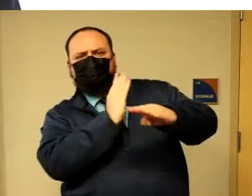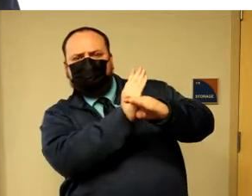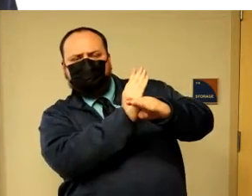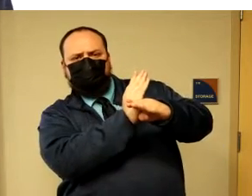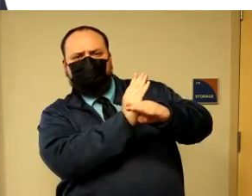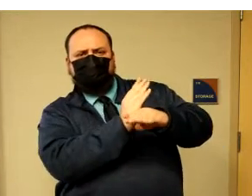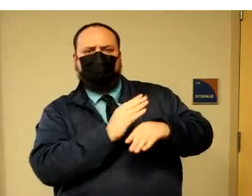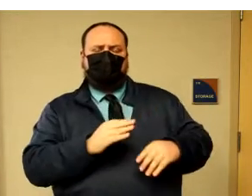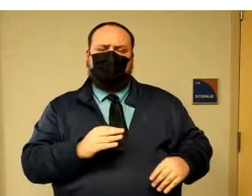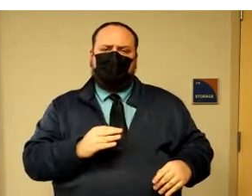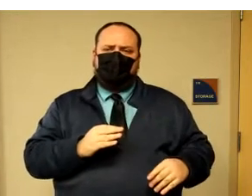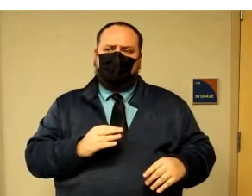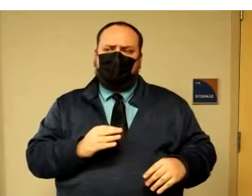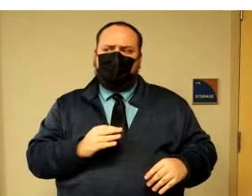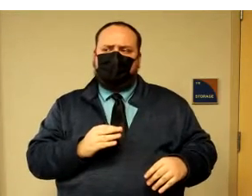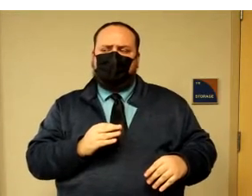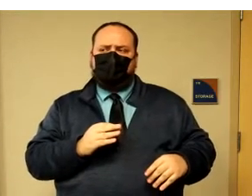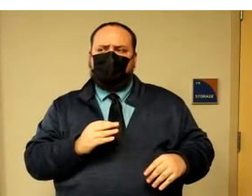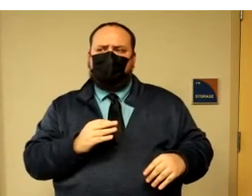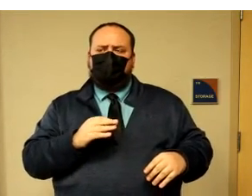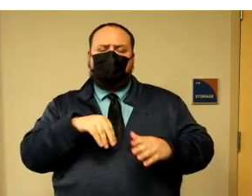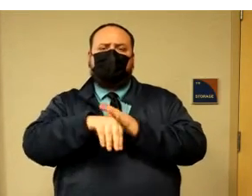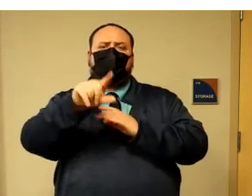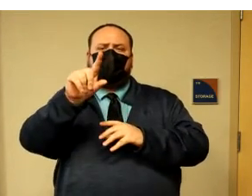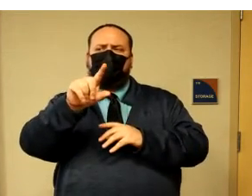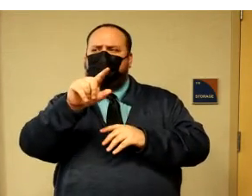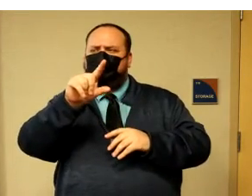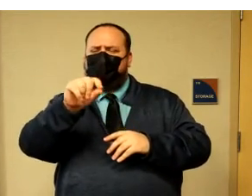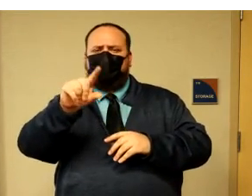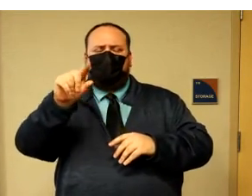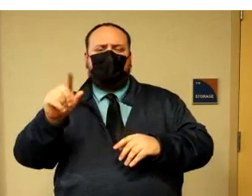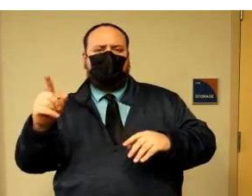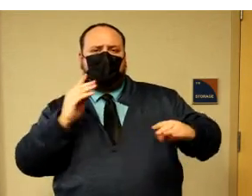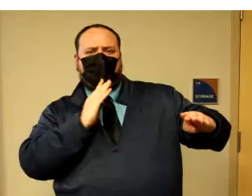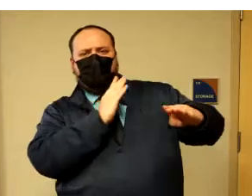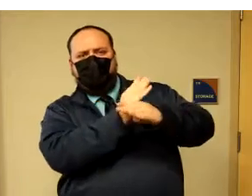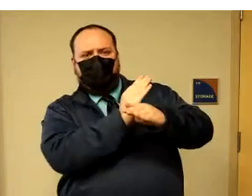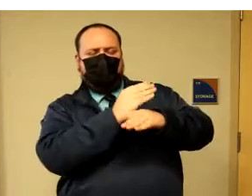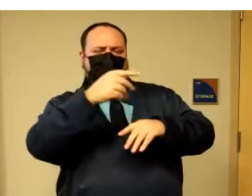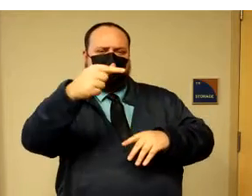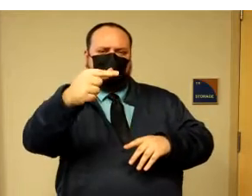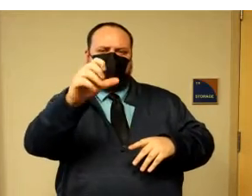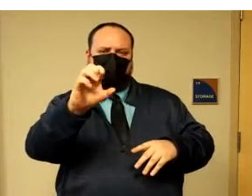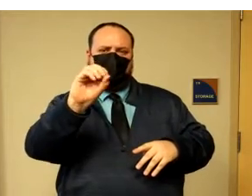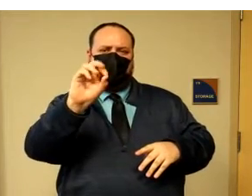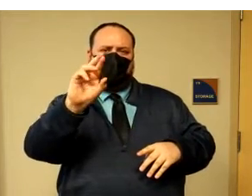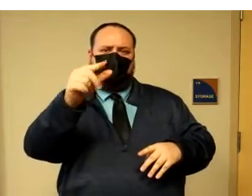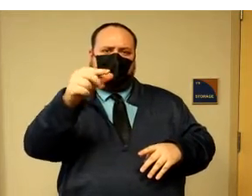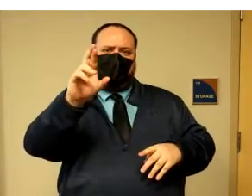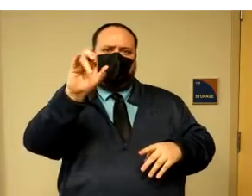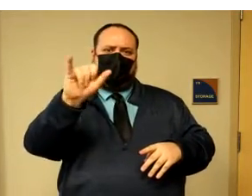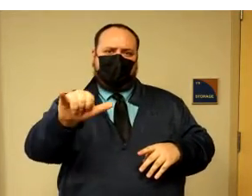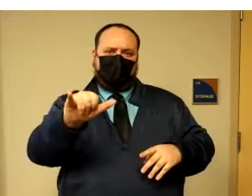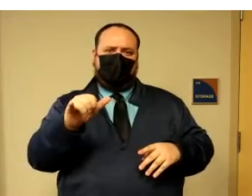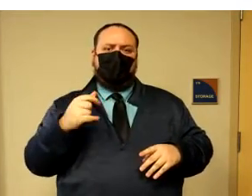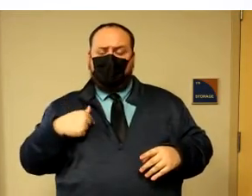and 2020 block geography. We also used